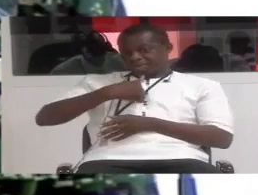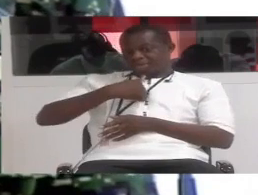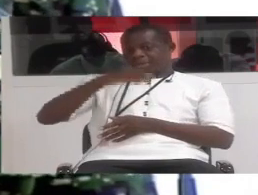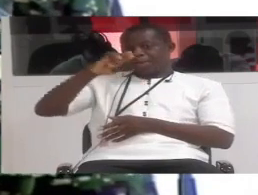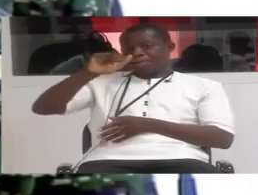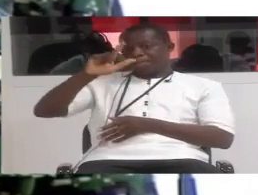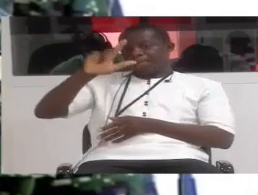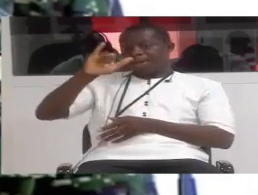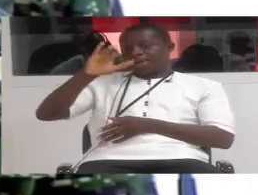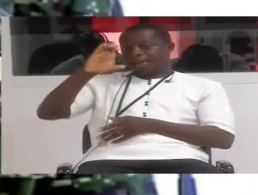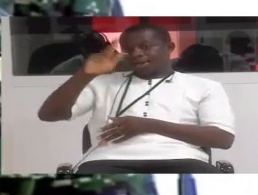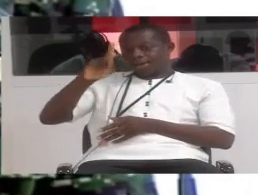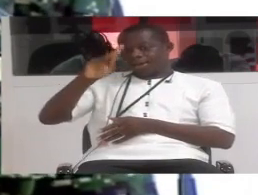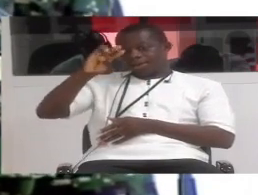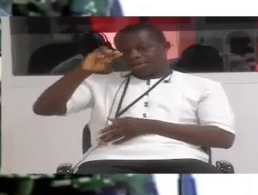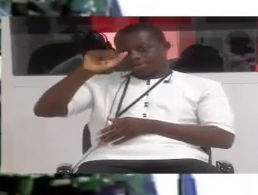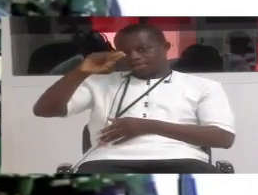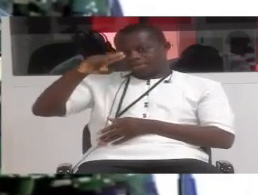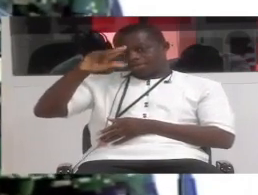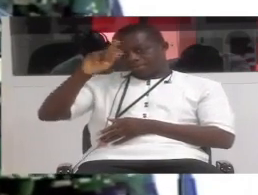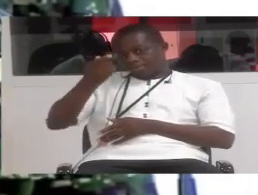call. I was called by Malik Manga.